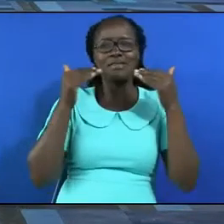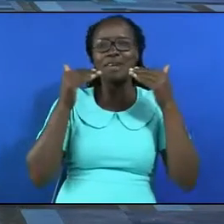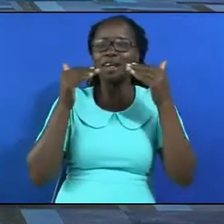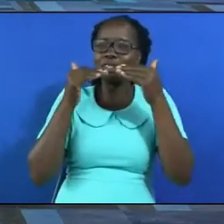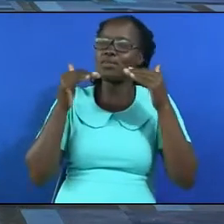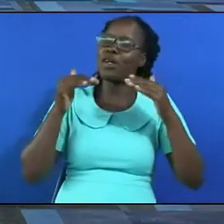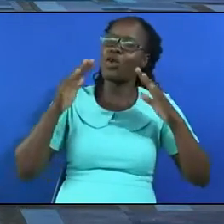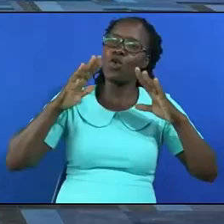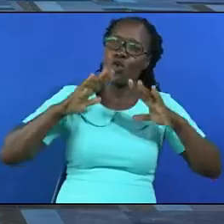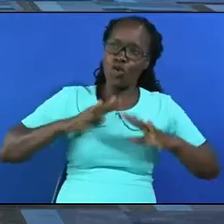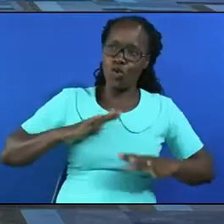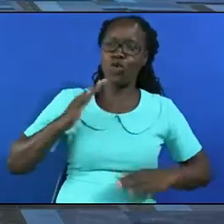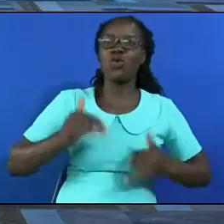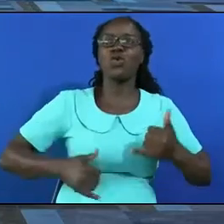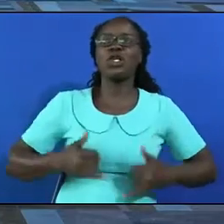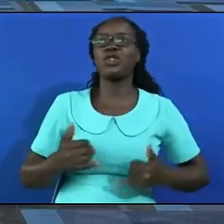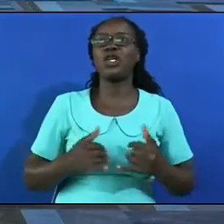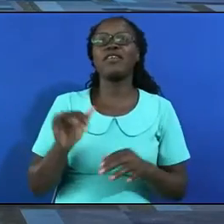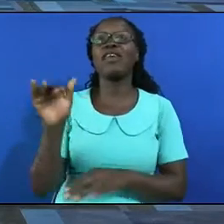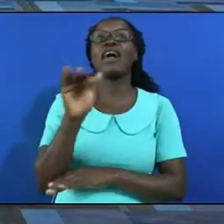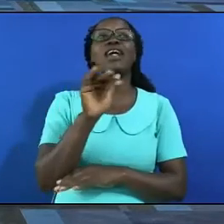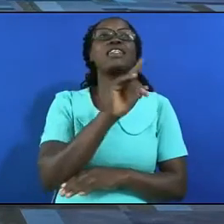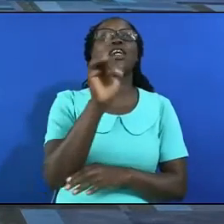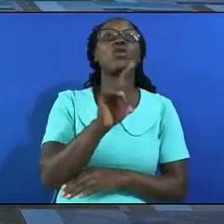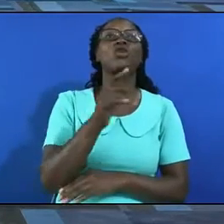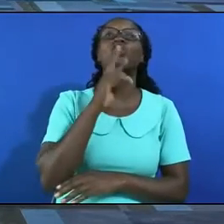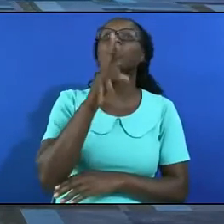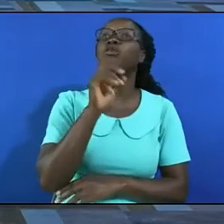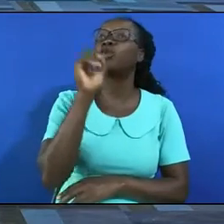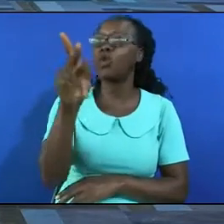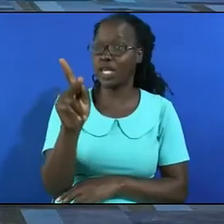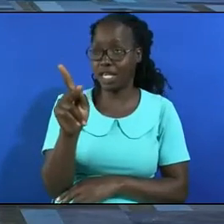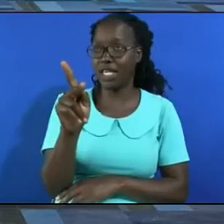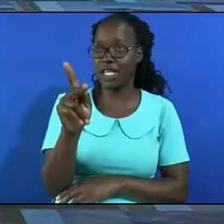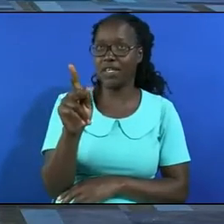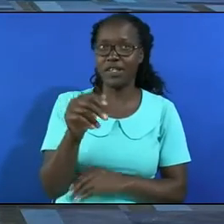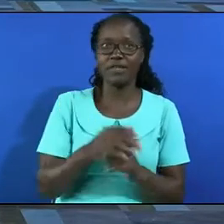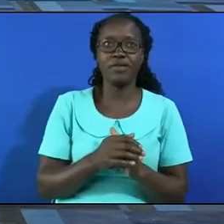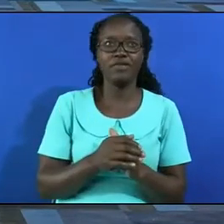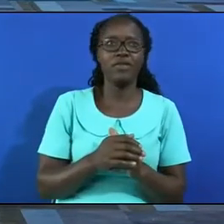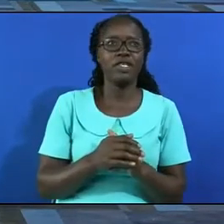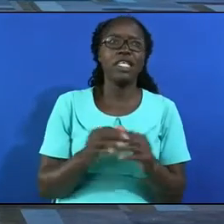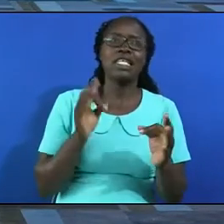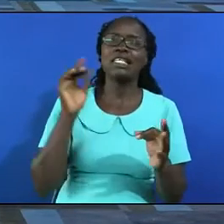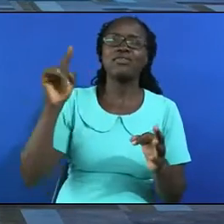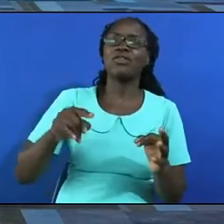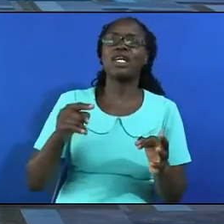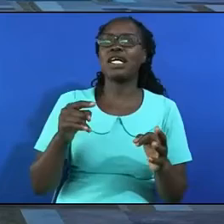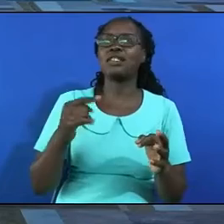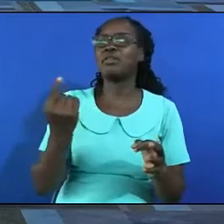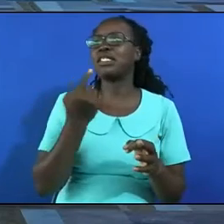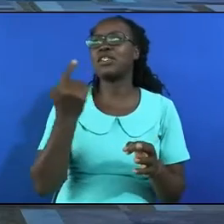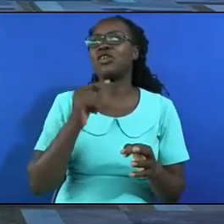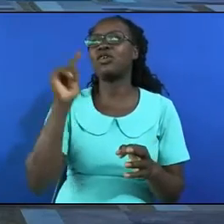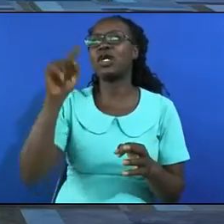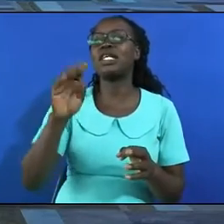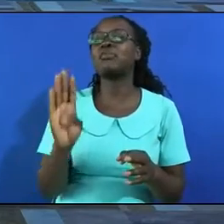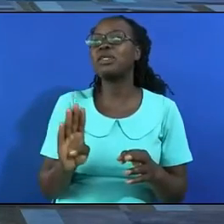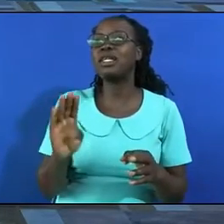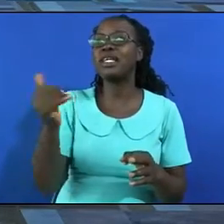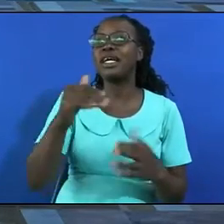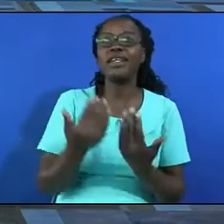let's relax, let's enjoy. If I ask a question, you respond. Are we together, friends? Yeah, if you can't be single, you can't be